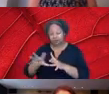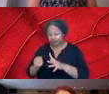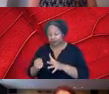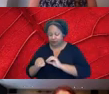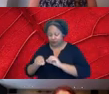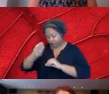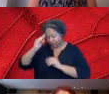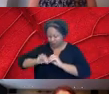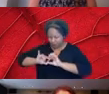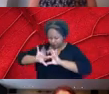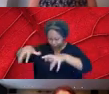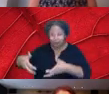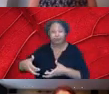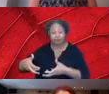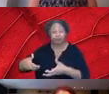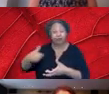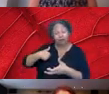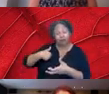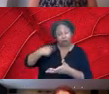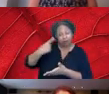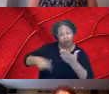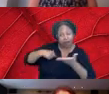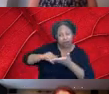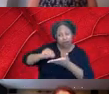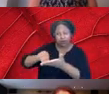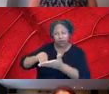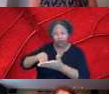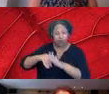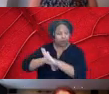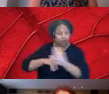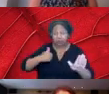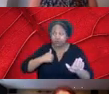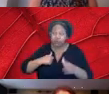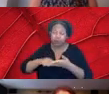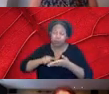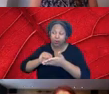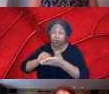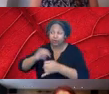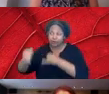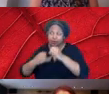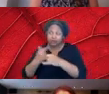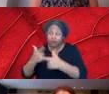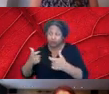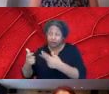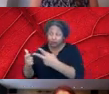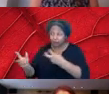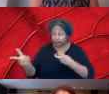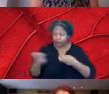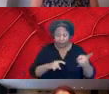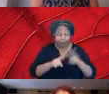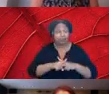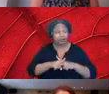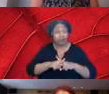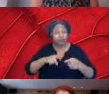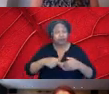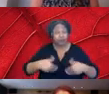internationally and nationally with the communities and neighborhoods and spaces and schools,